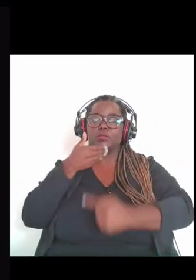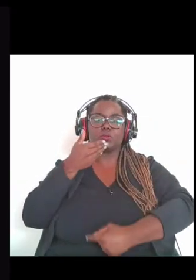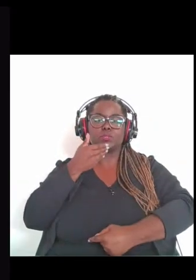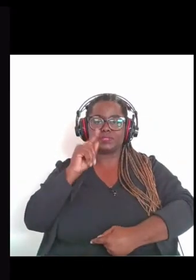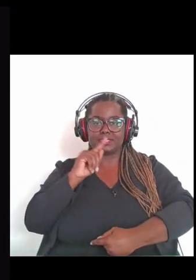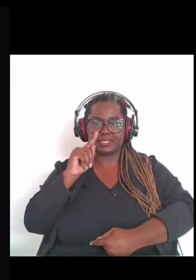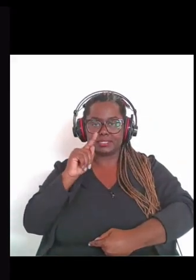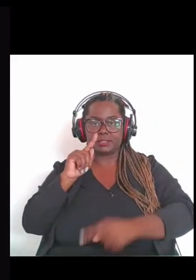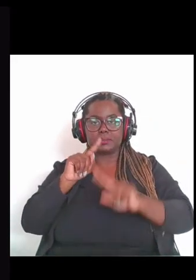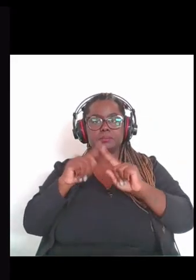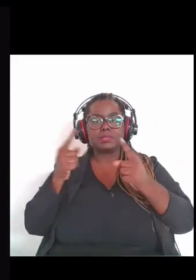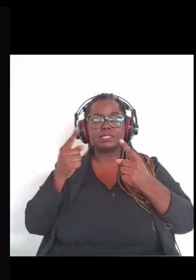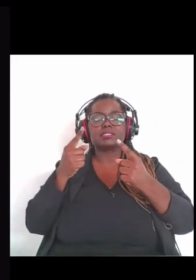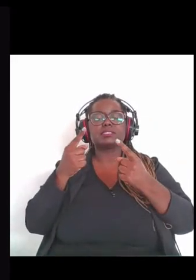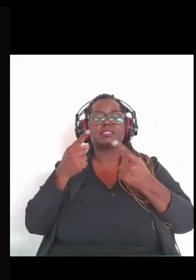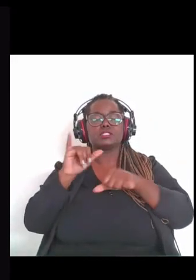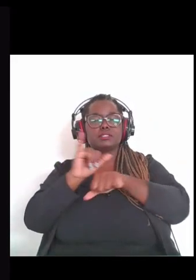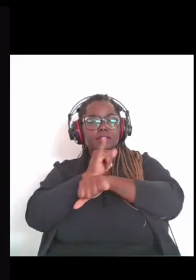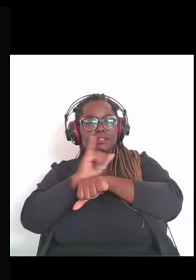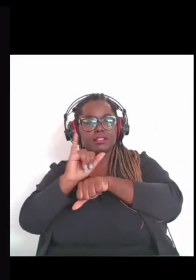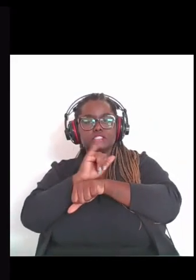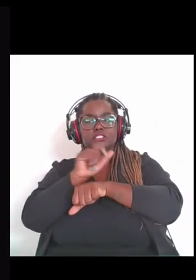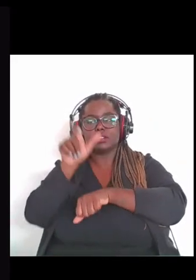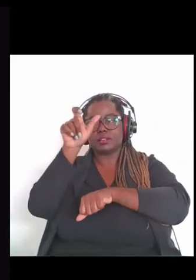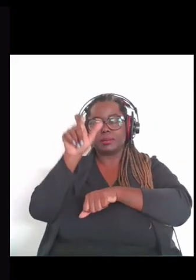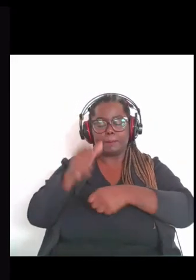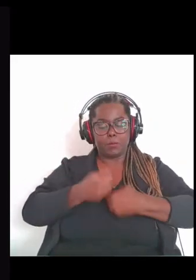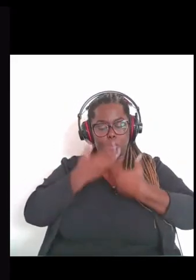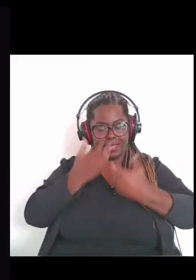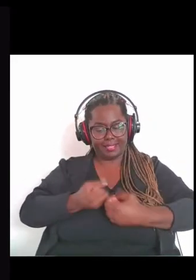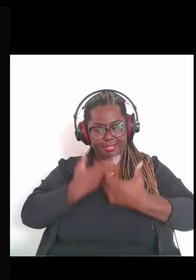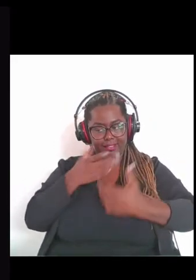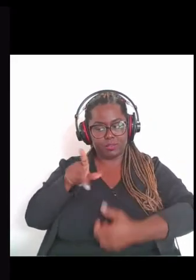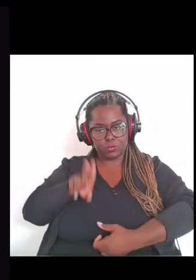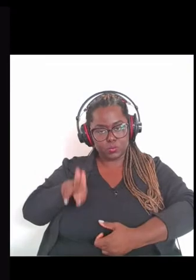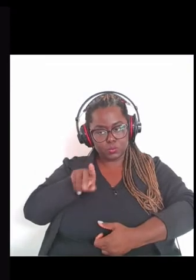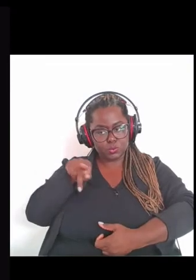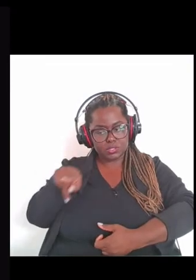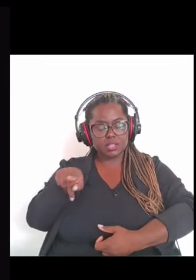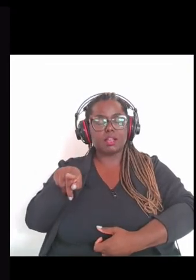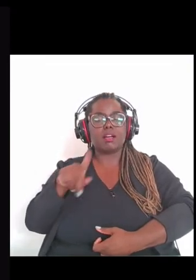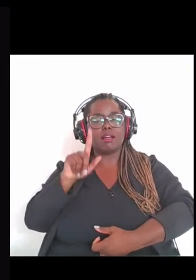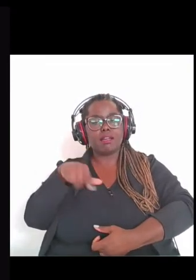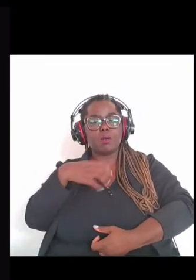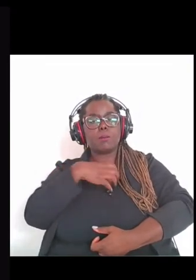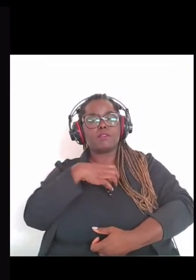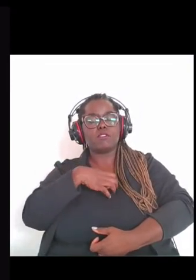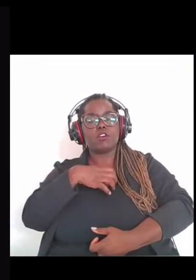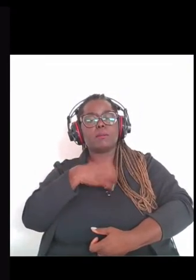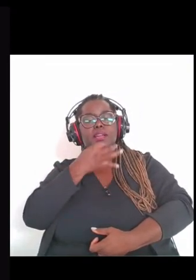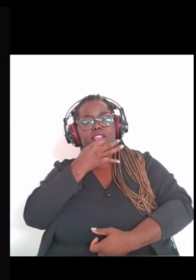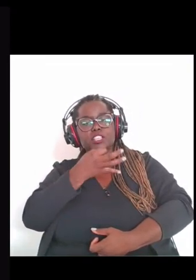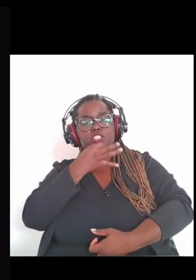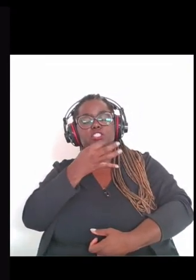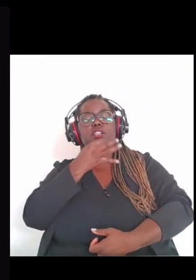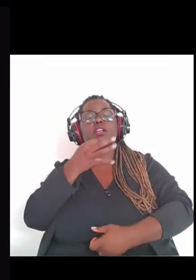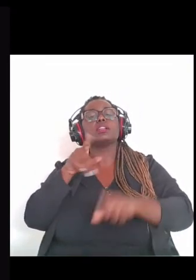lens to affirm and simultaneously distanced longer and daughter from these situations